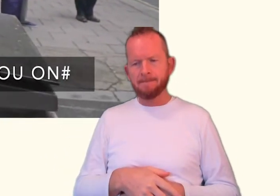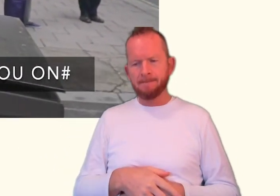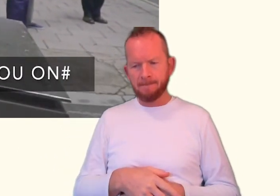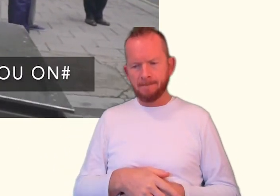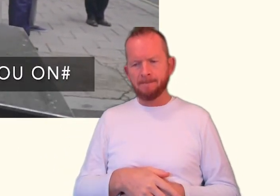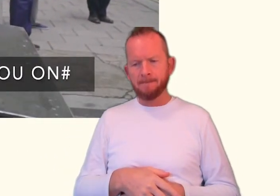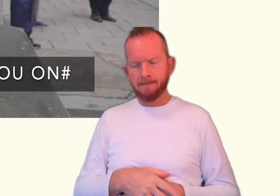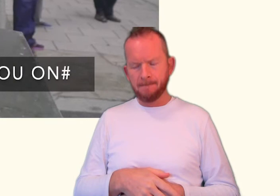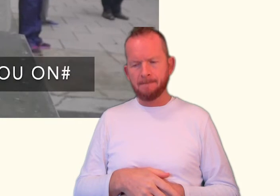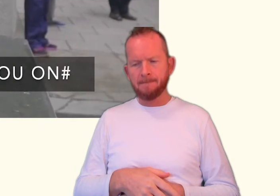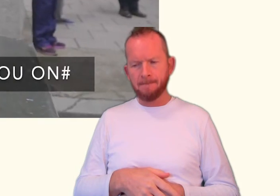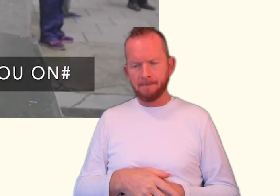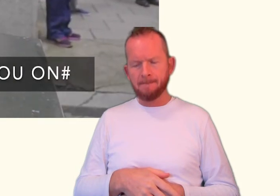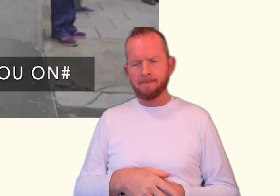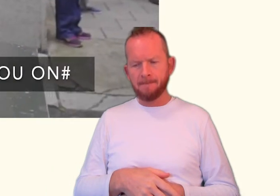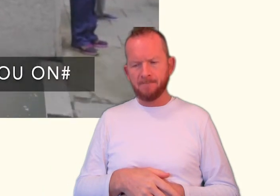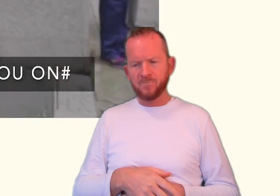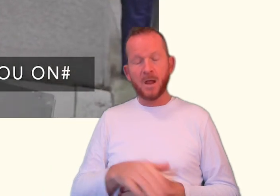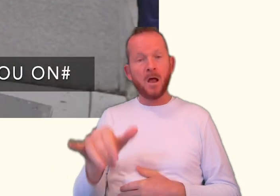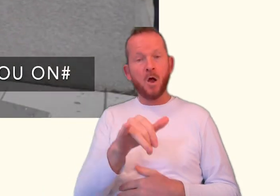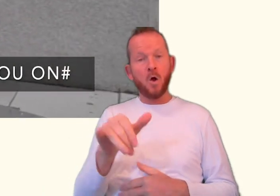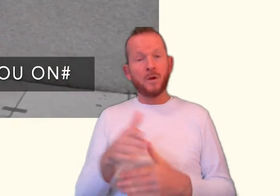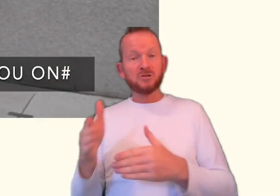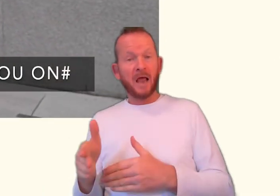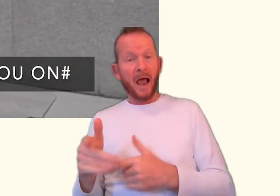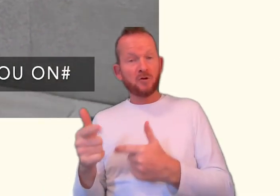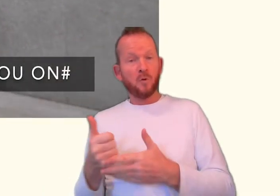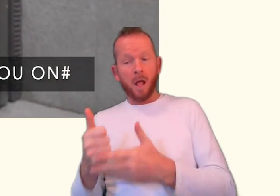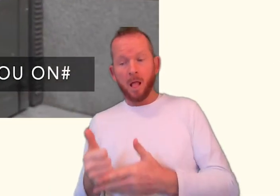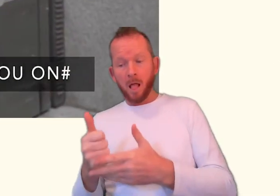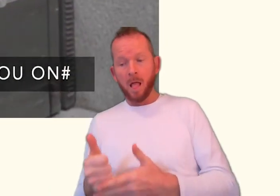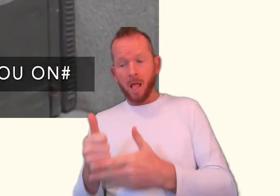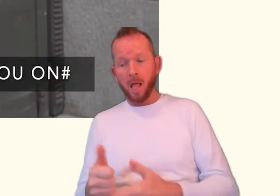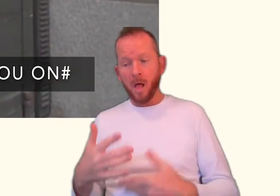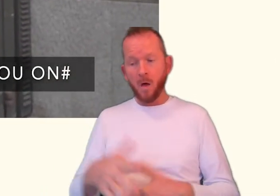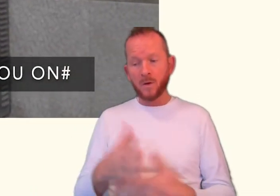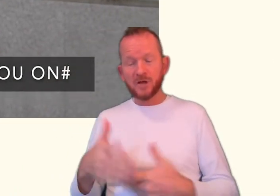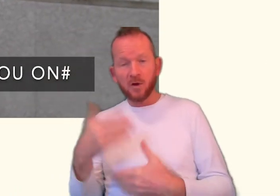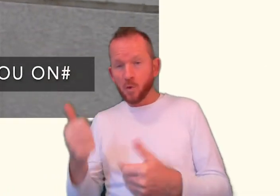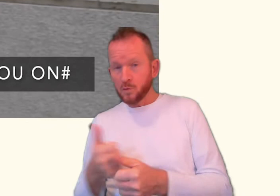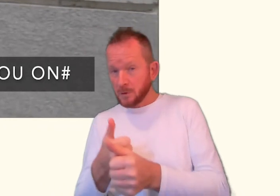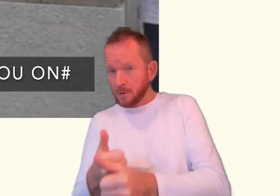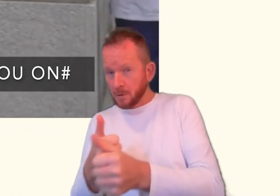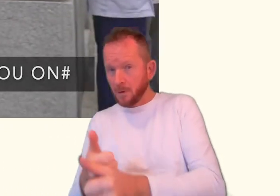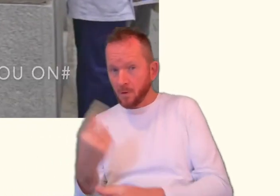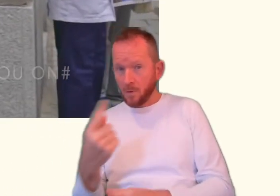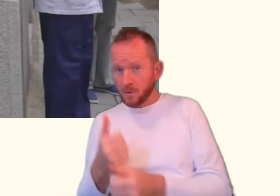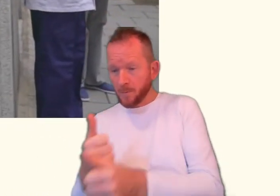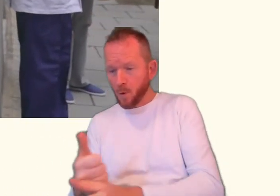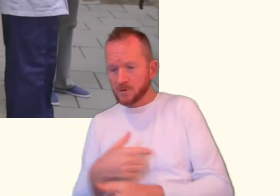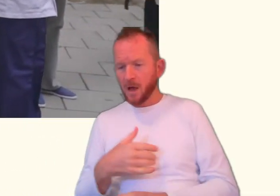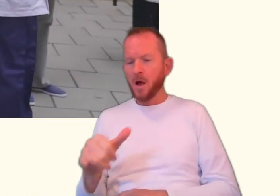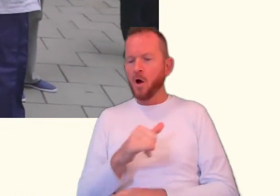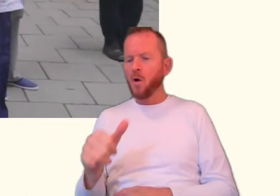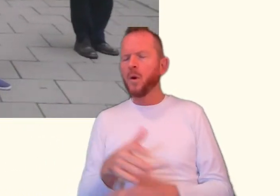Which side are you on, the boys? Or which side are you on? Or which side are you on, the boys? Or which